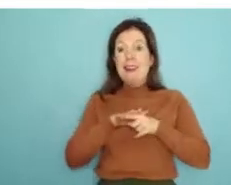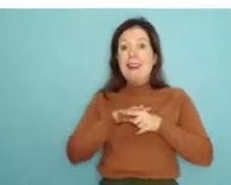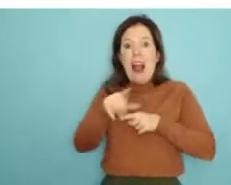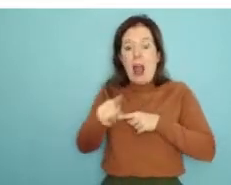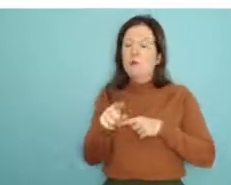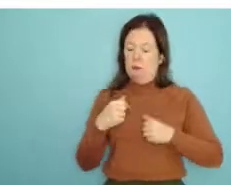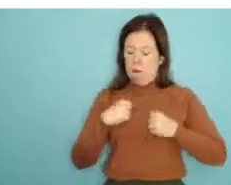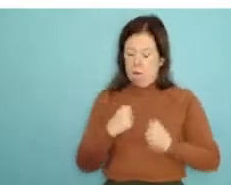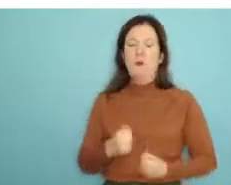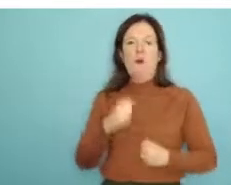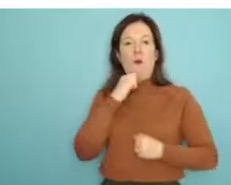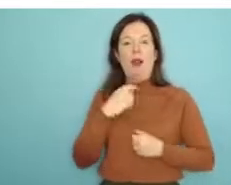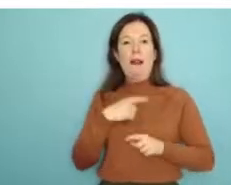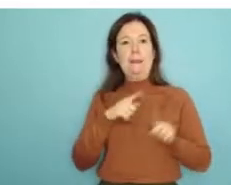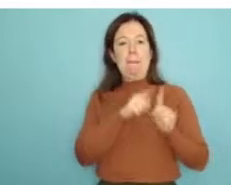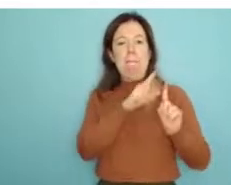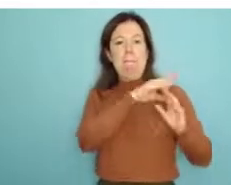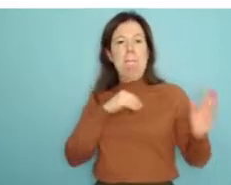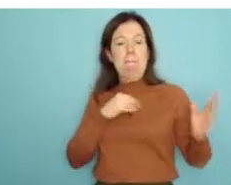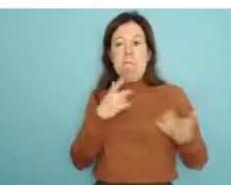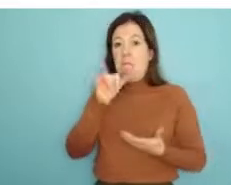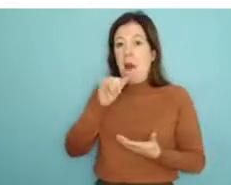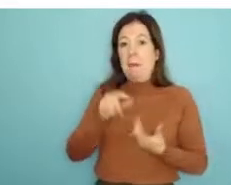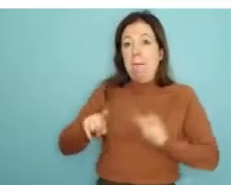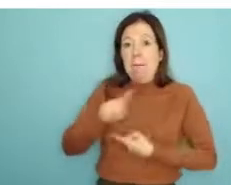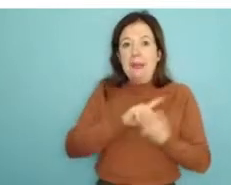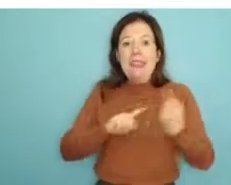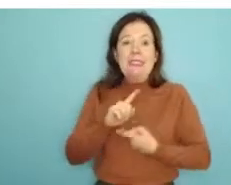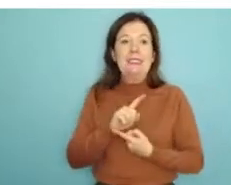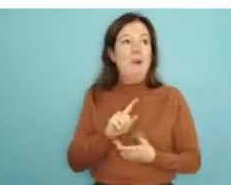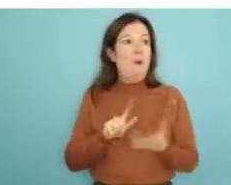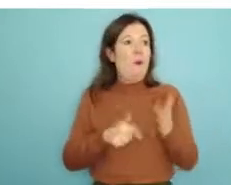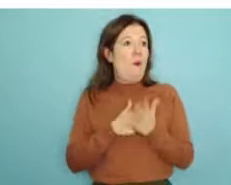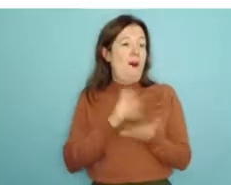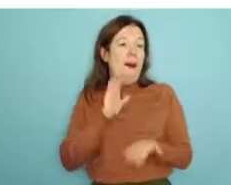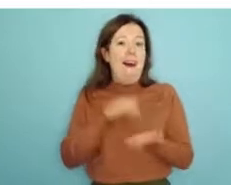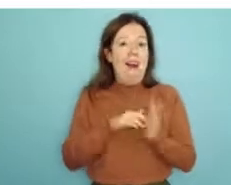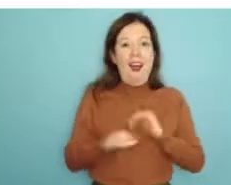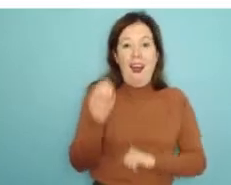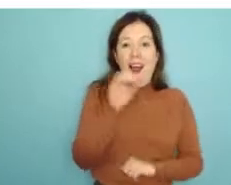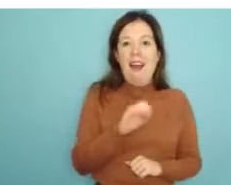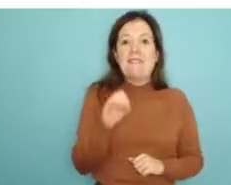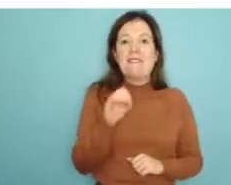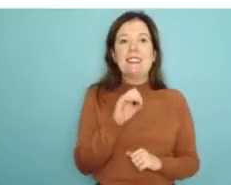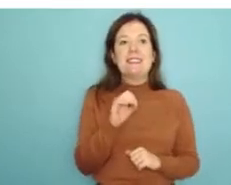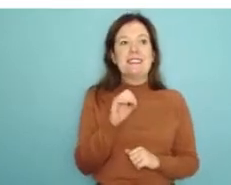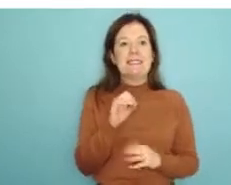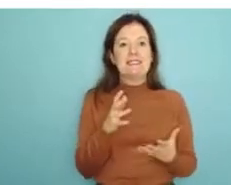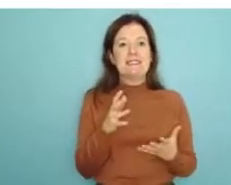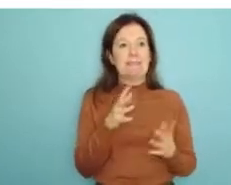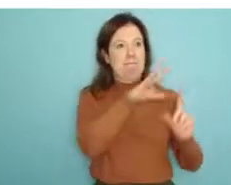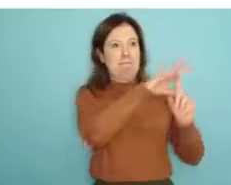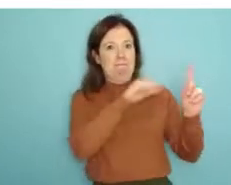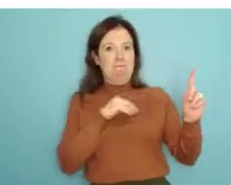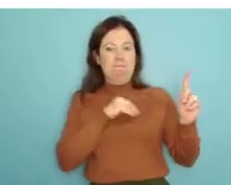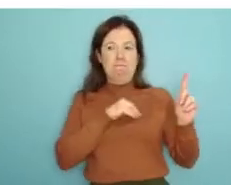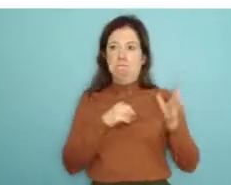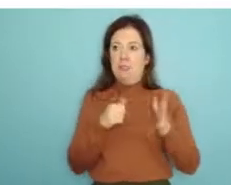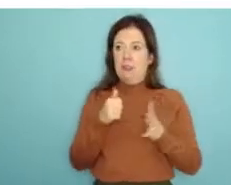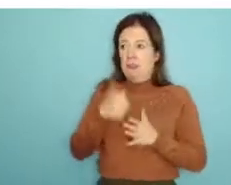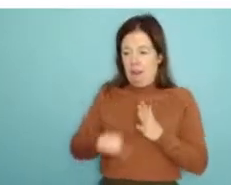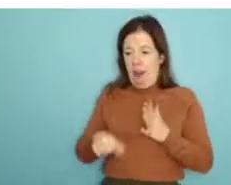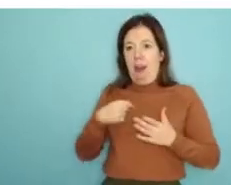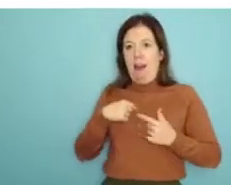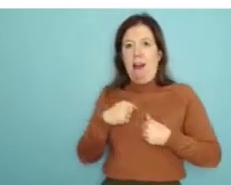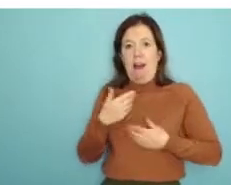or entering the office. Maybe there's something that you could do to start your leadership journey. So